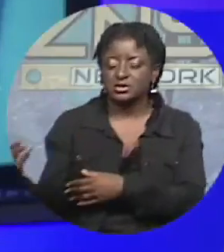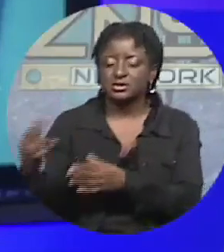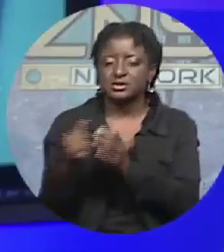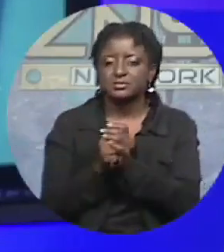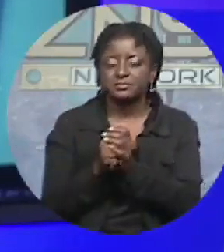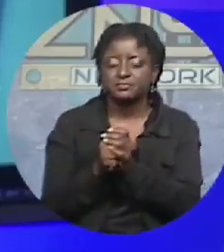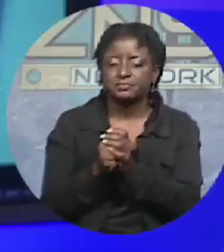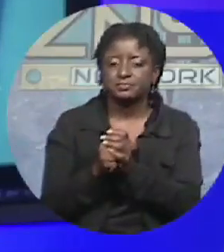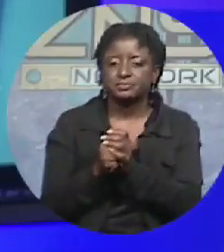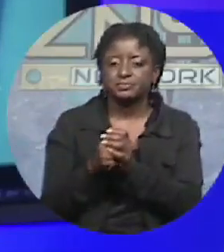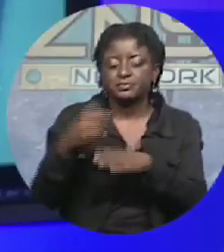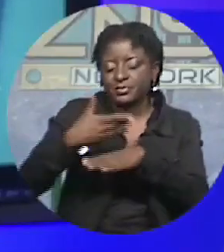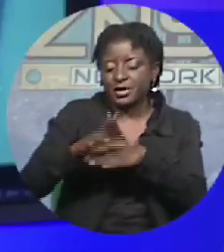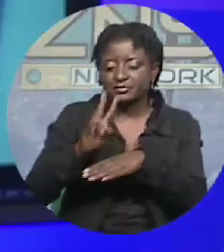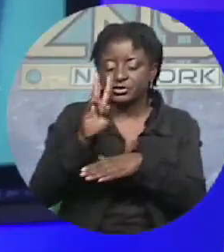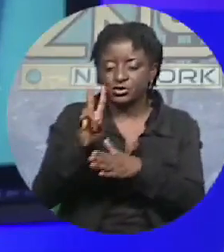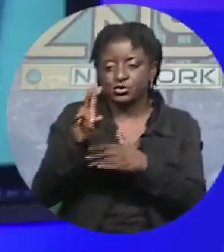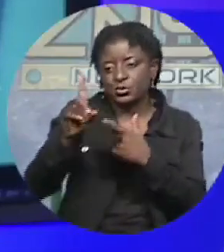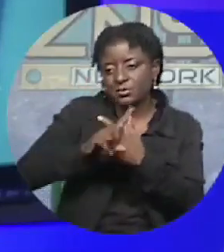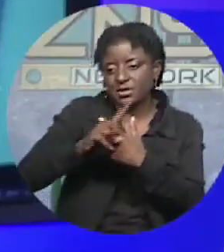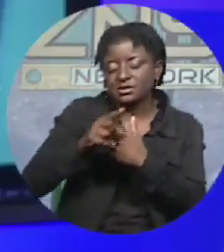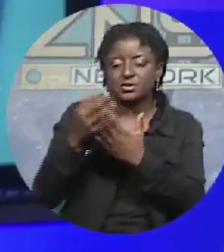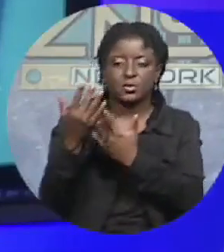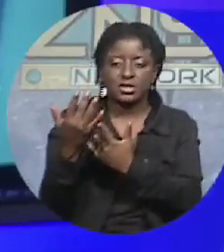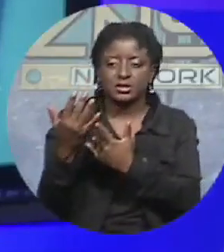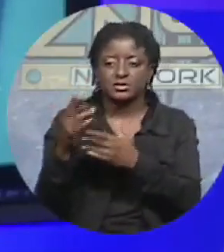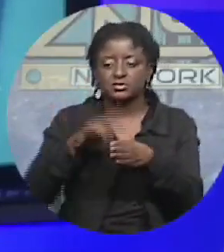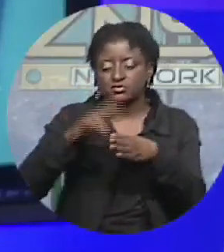After nearly 2 months of waiting, the results from the